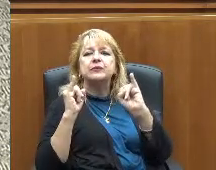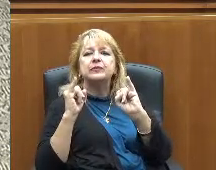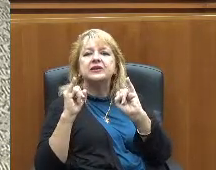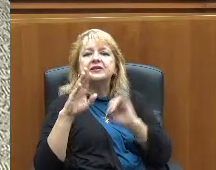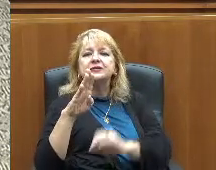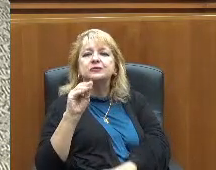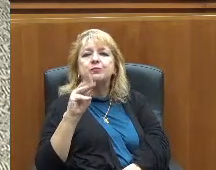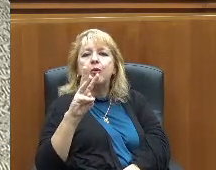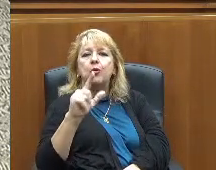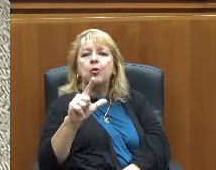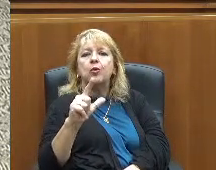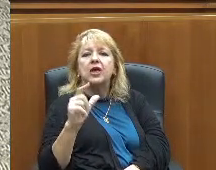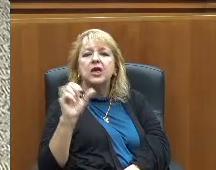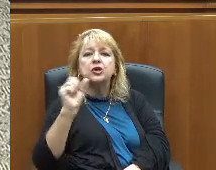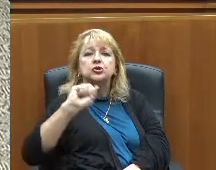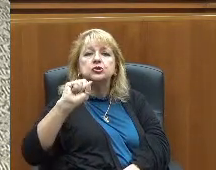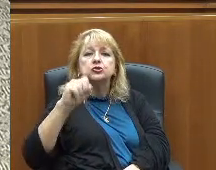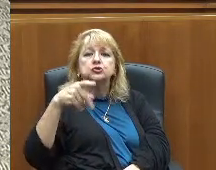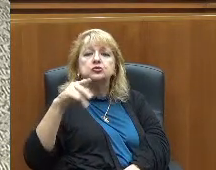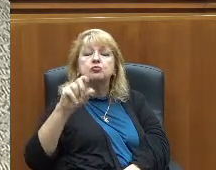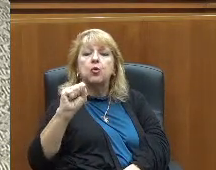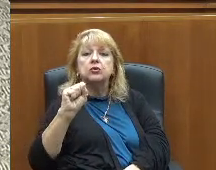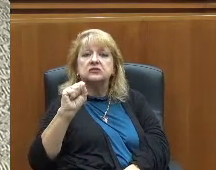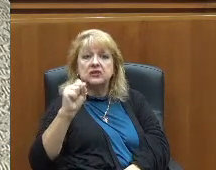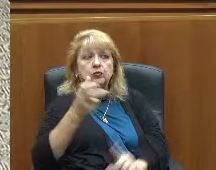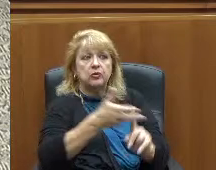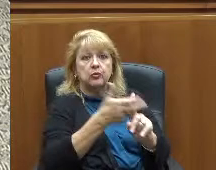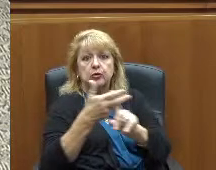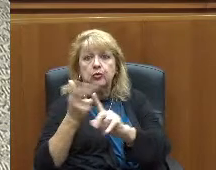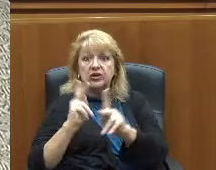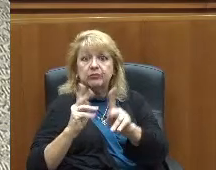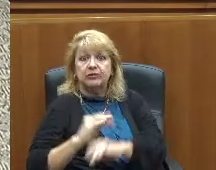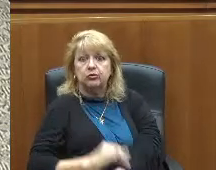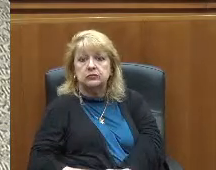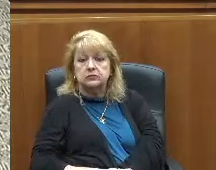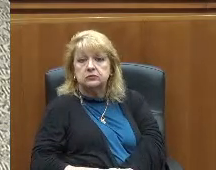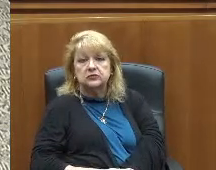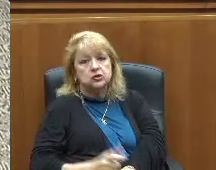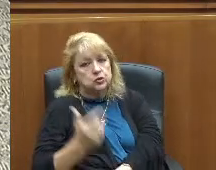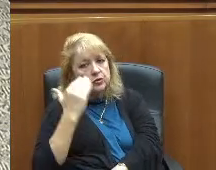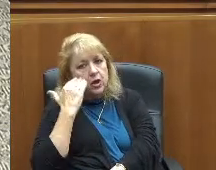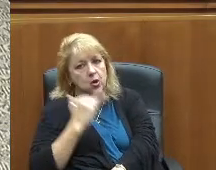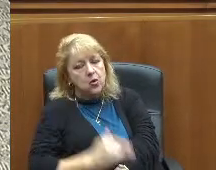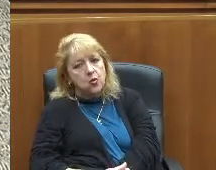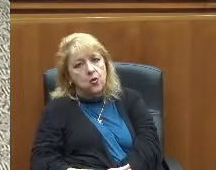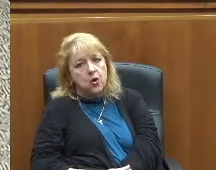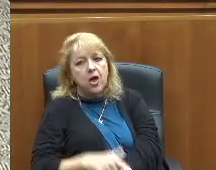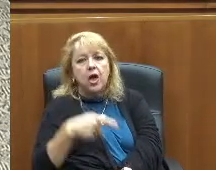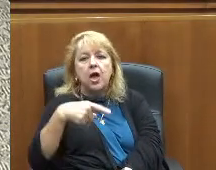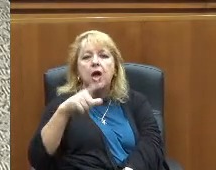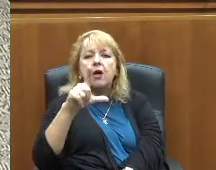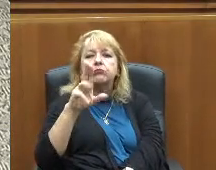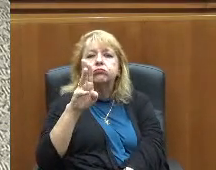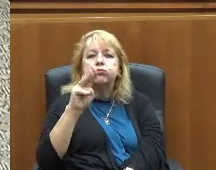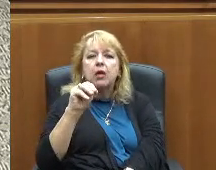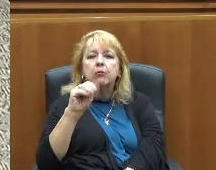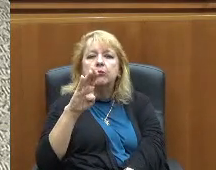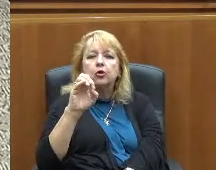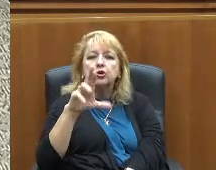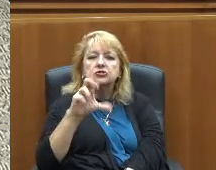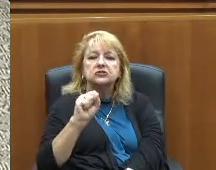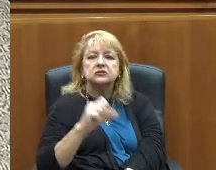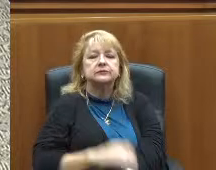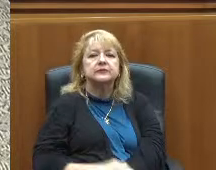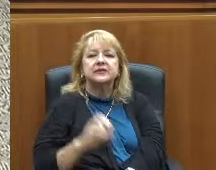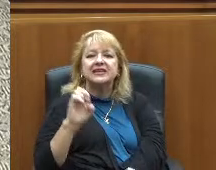Bowl for a sports event, and we went, we recruited. Because as you know, with plumbers, electricians, I mean,